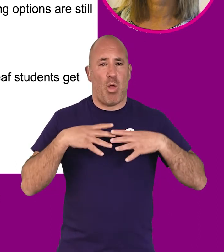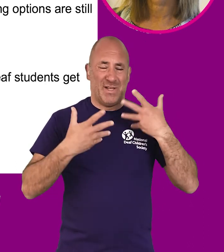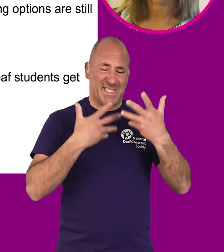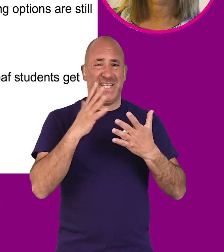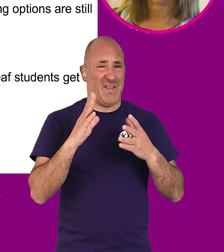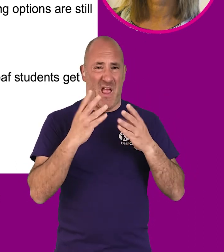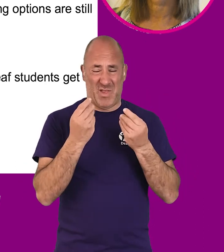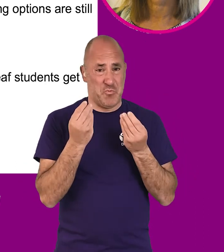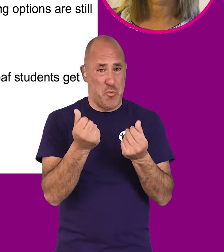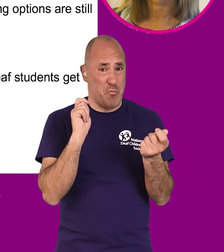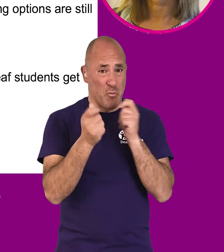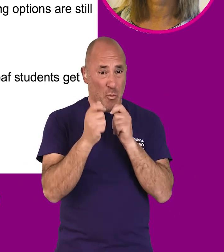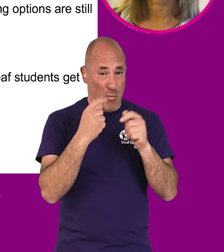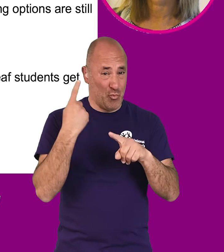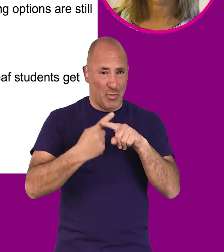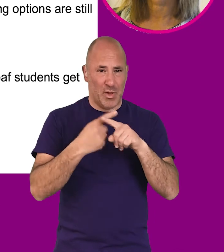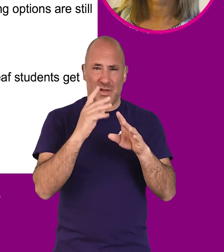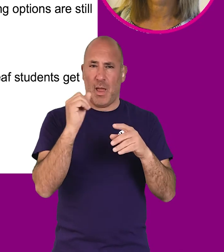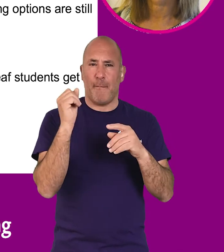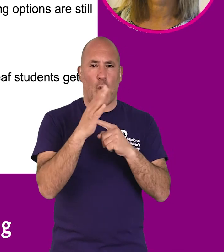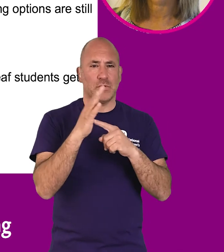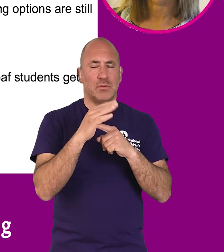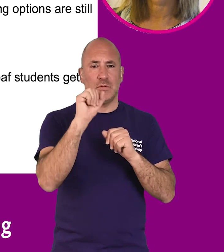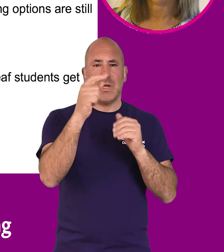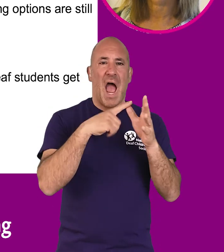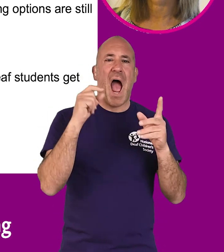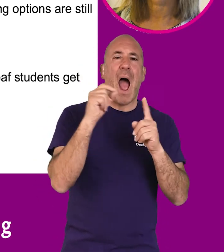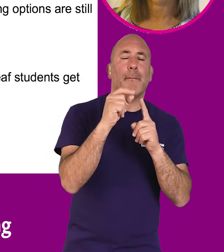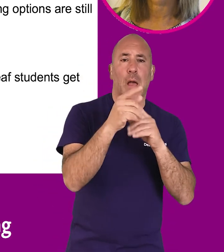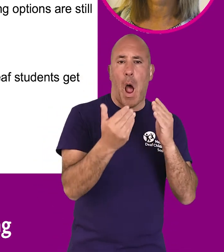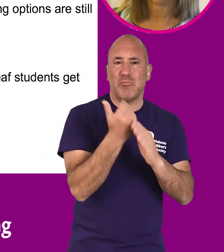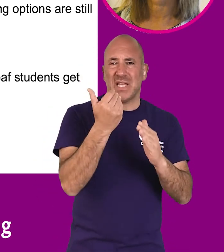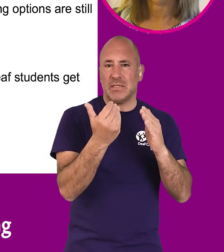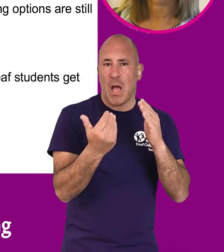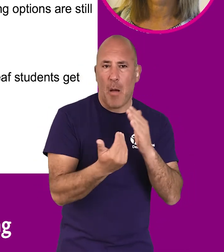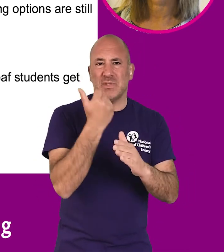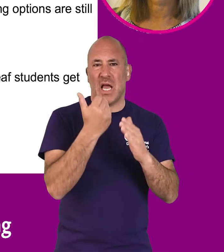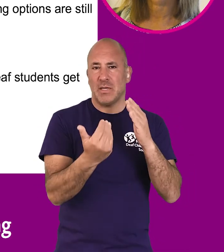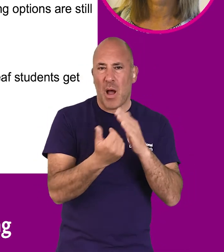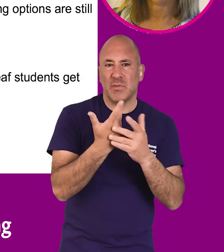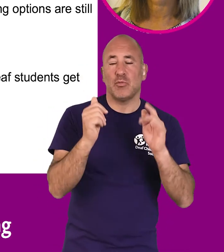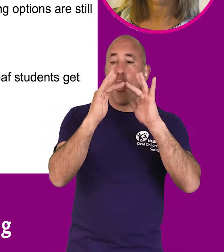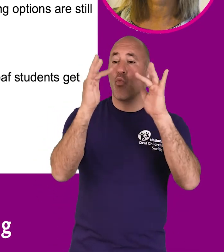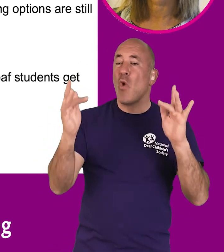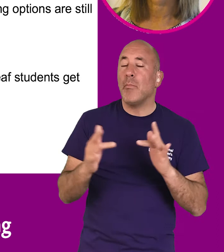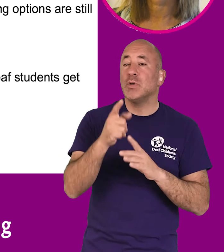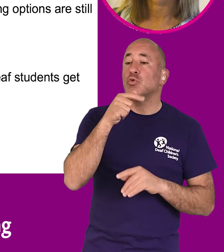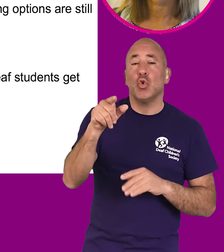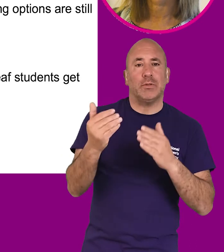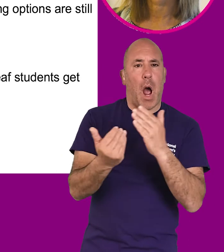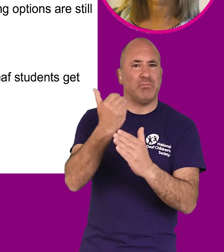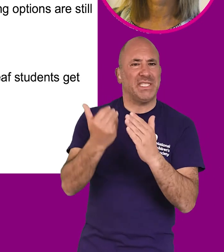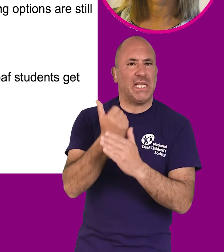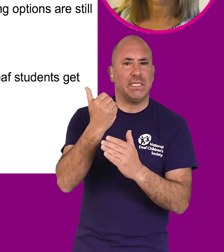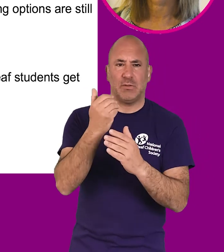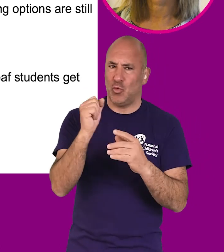Things, as I've said, are moving so quickly, and it's really important that you do make sure that you're updating